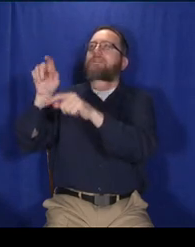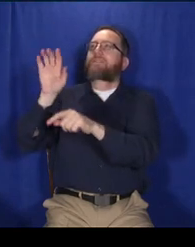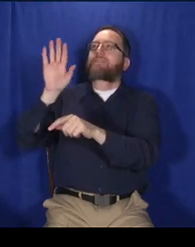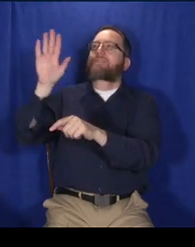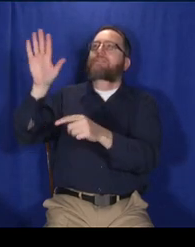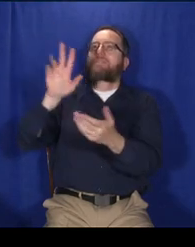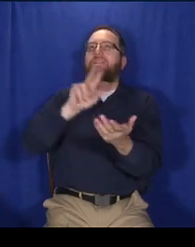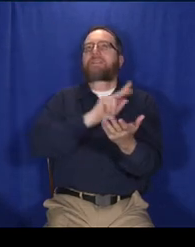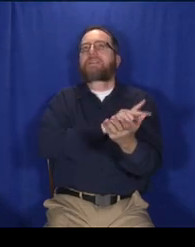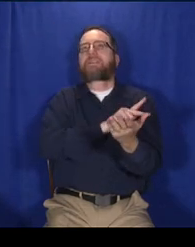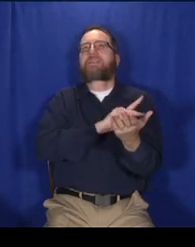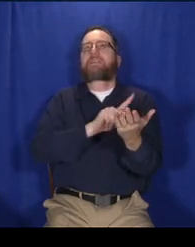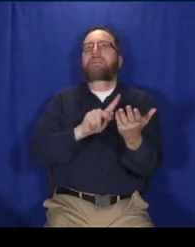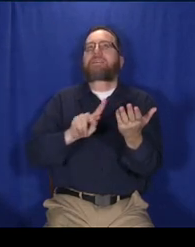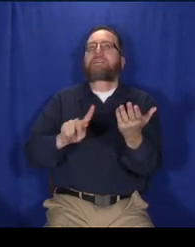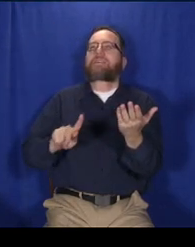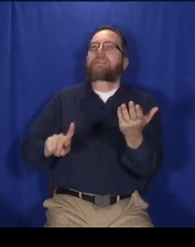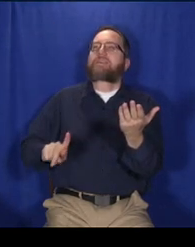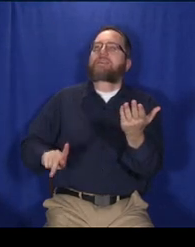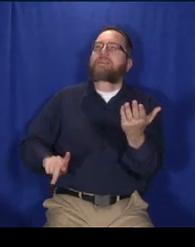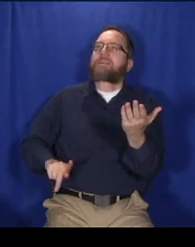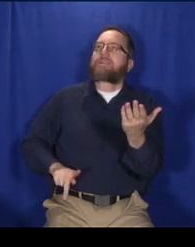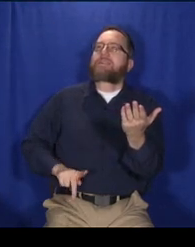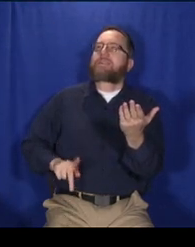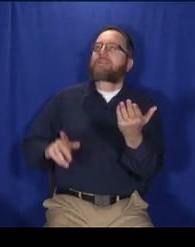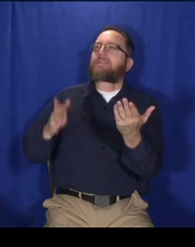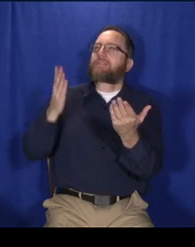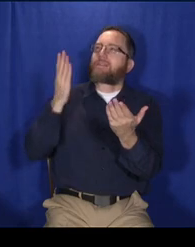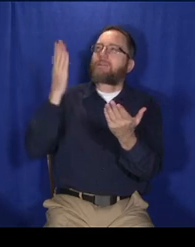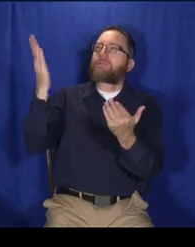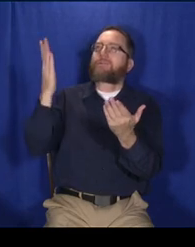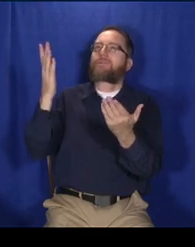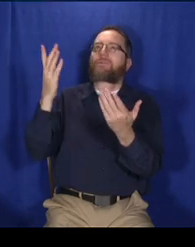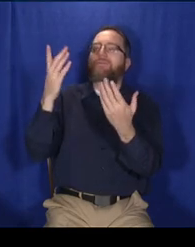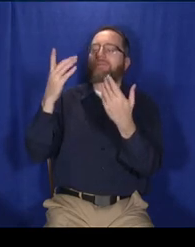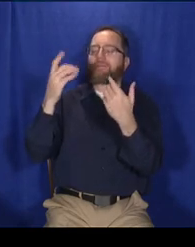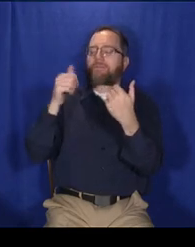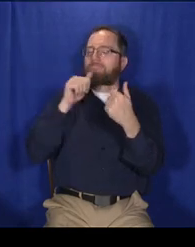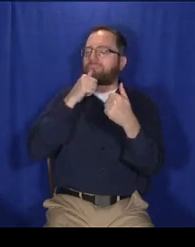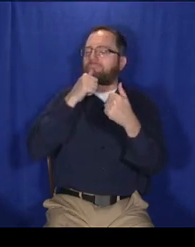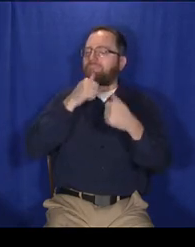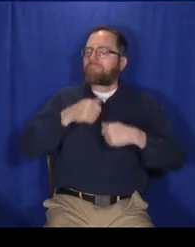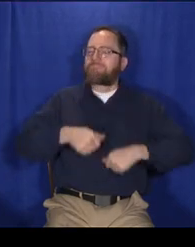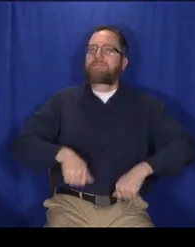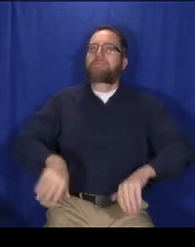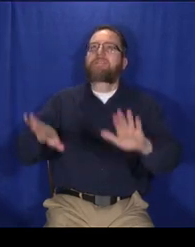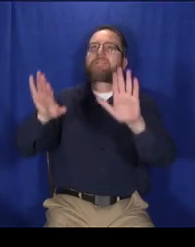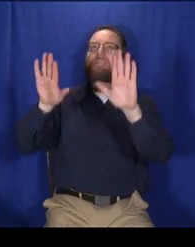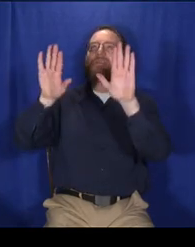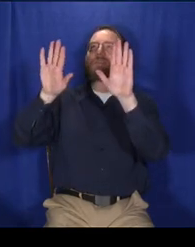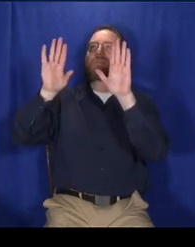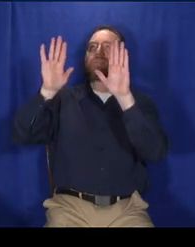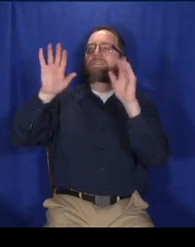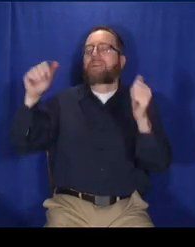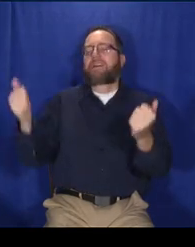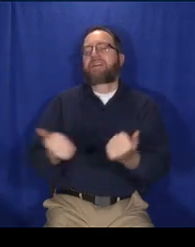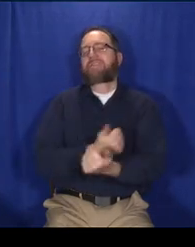of the King who surrendered.